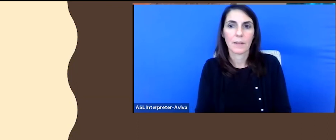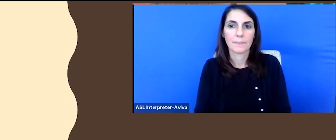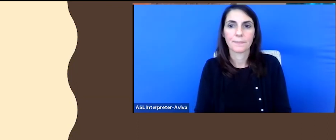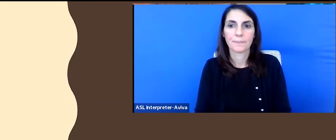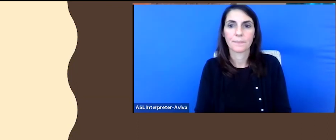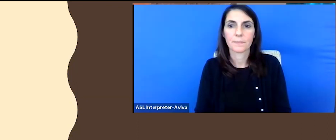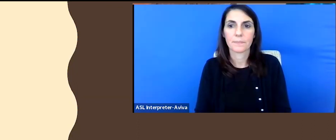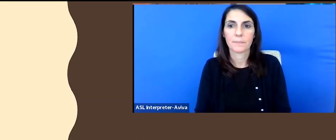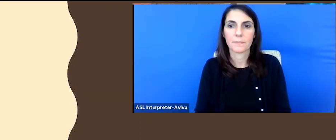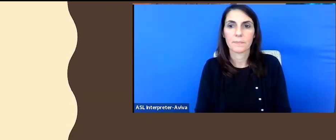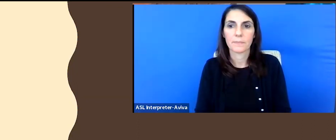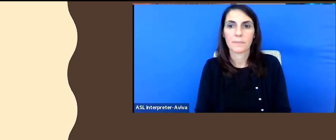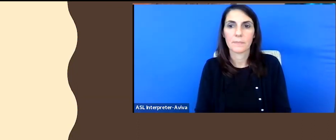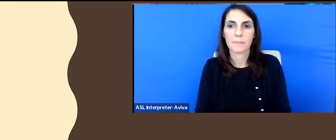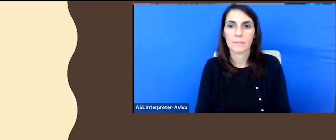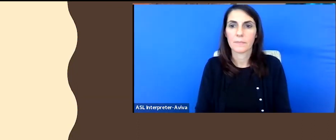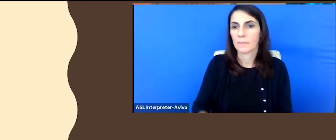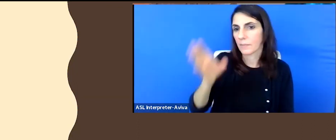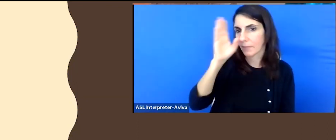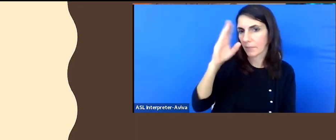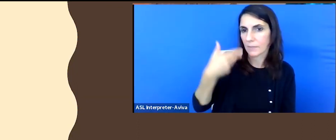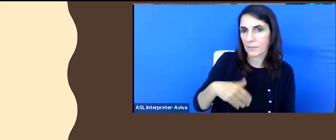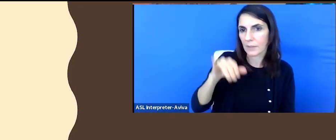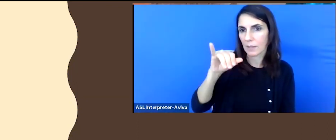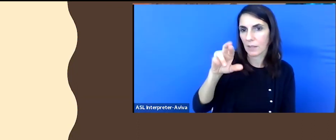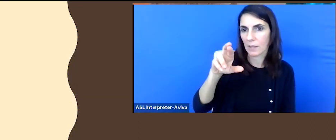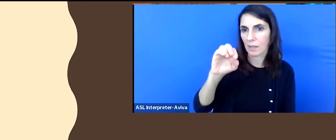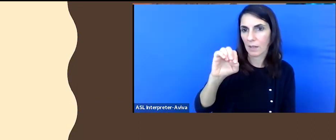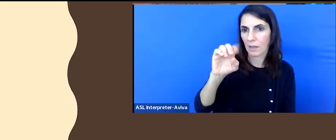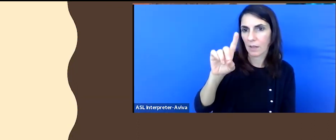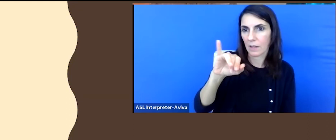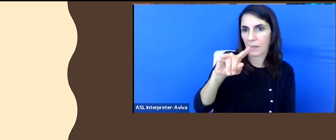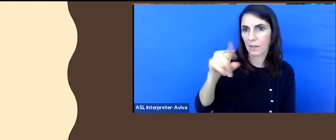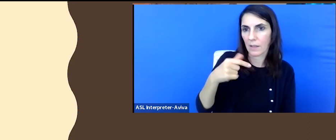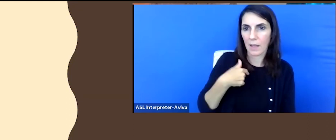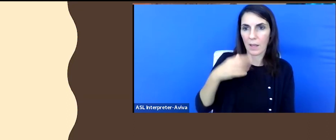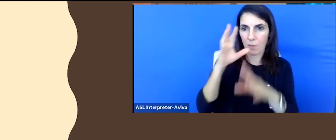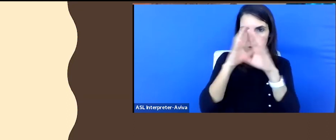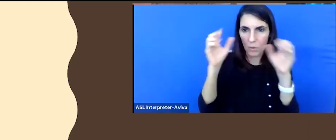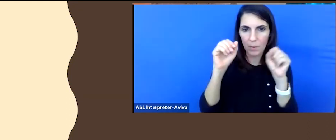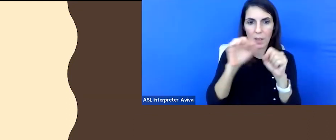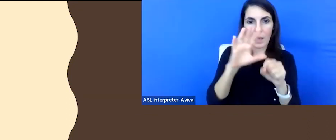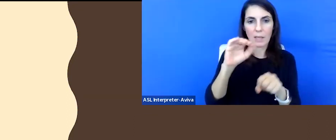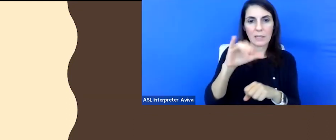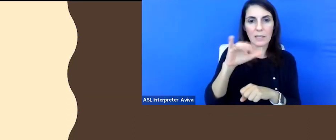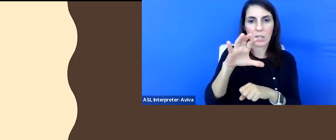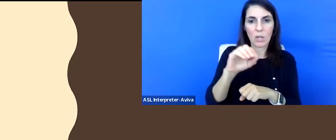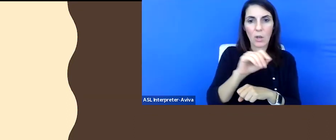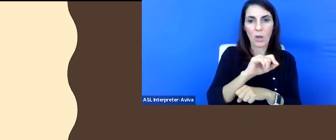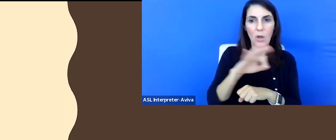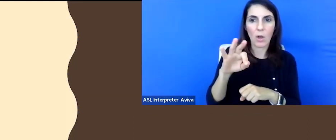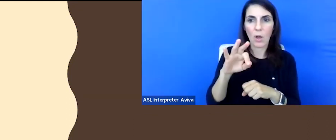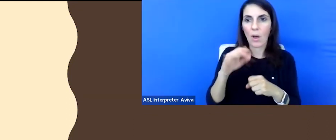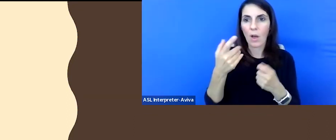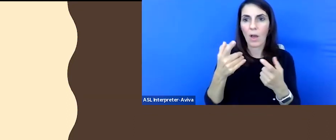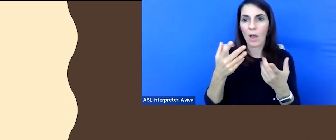Hi. Hi, this is Irene Diaz. I'm the president and CEO for the Advocacy Network on Disabilities. And